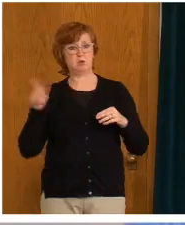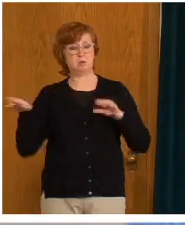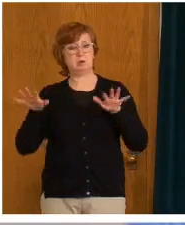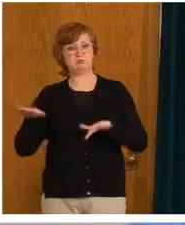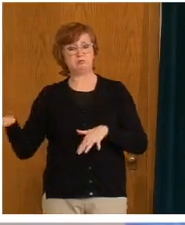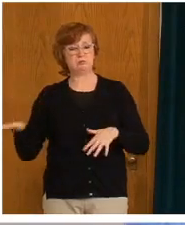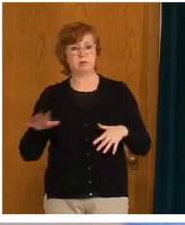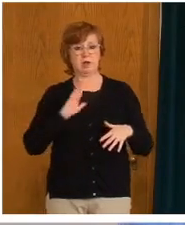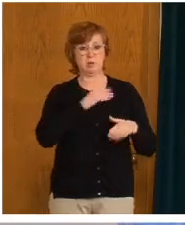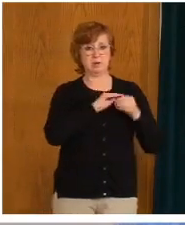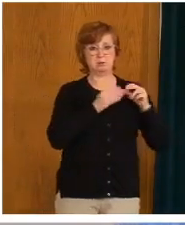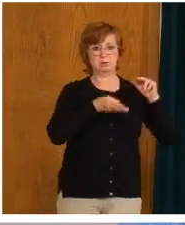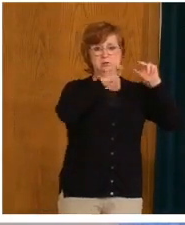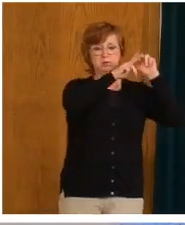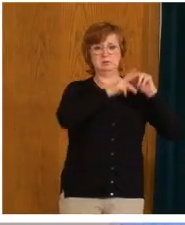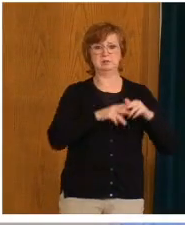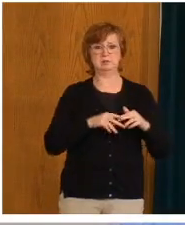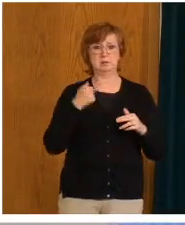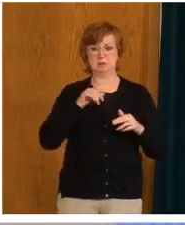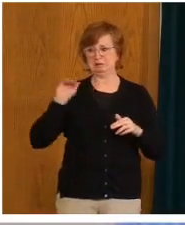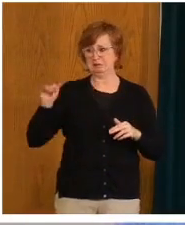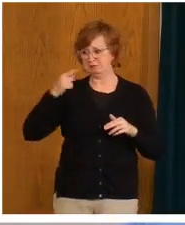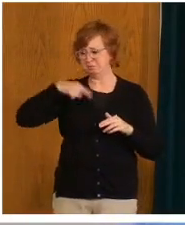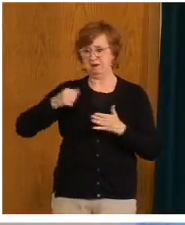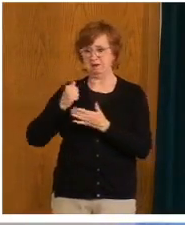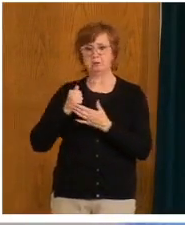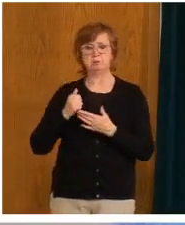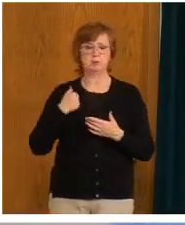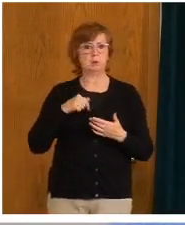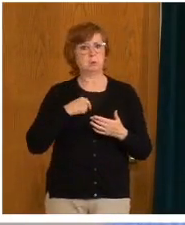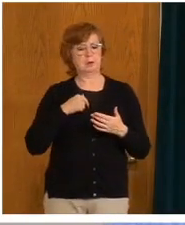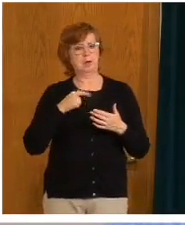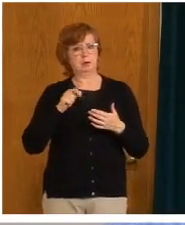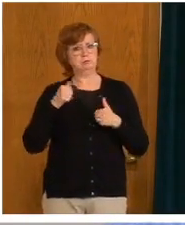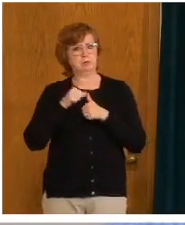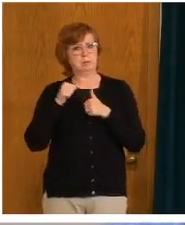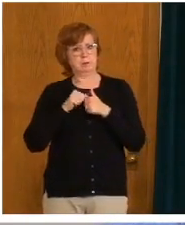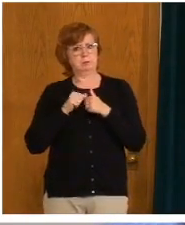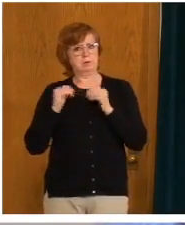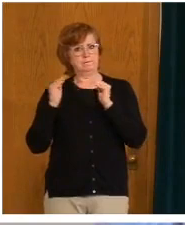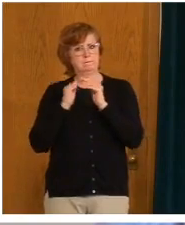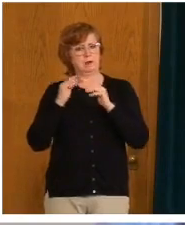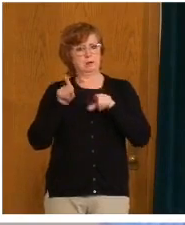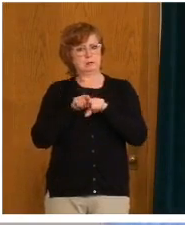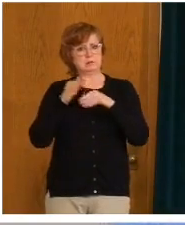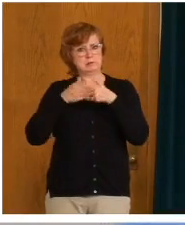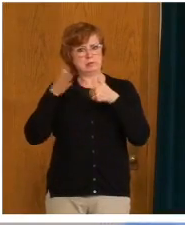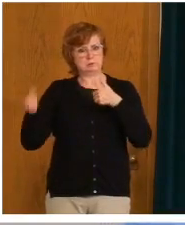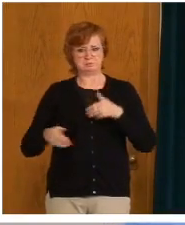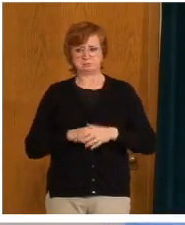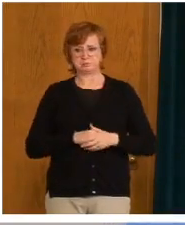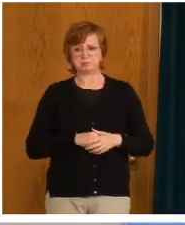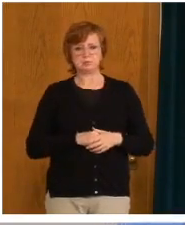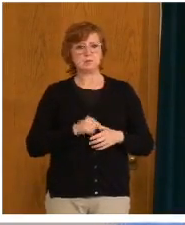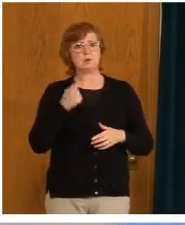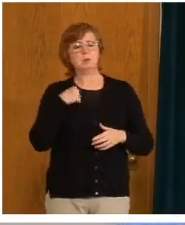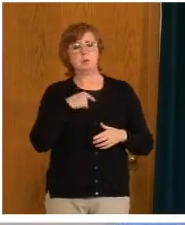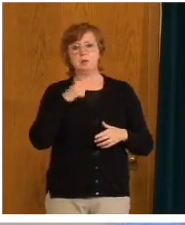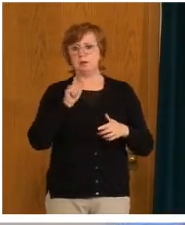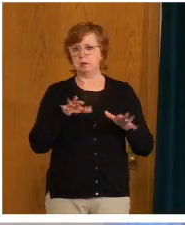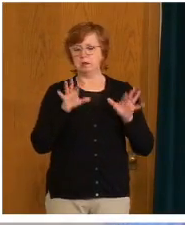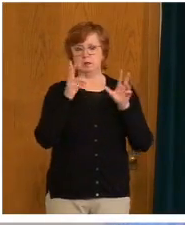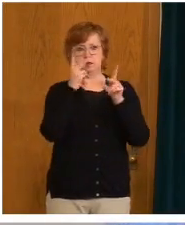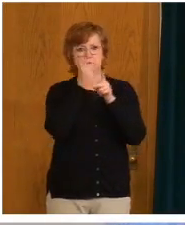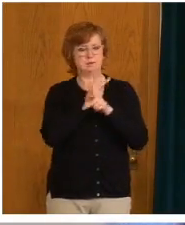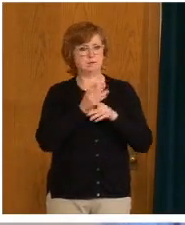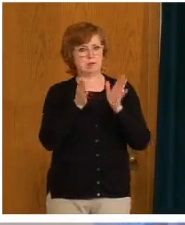we are doing so in a cautious way and collectively with our ICU teams across the province. So we wouldn't be transferring patients